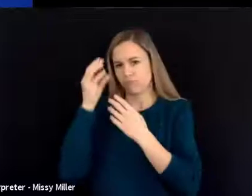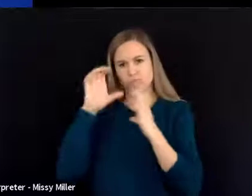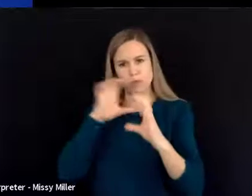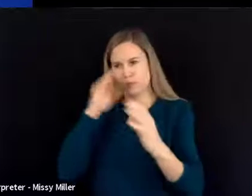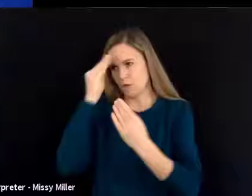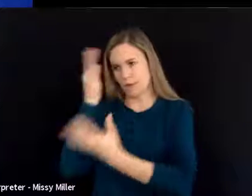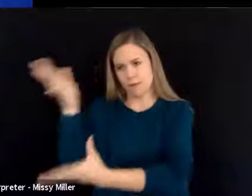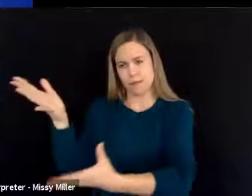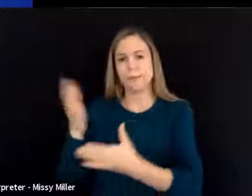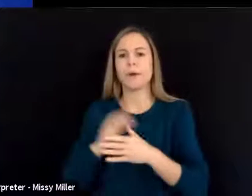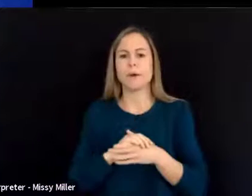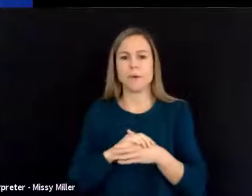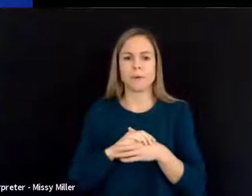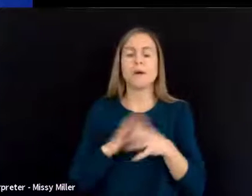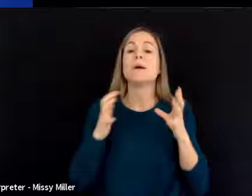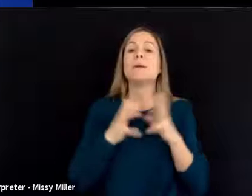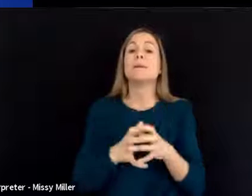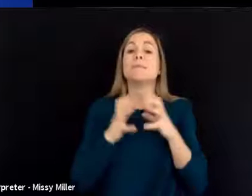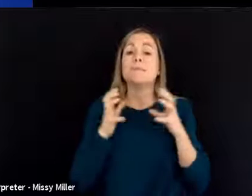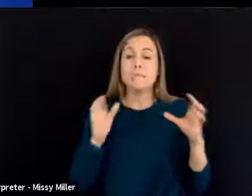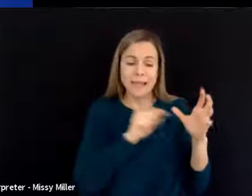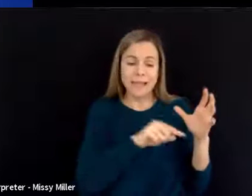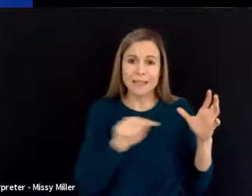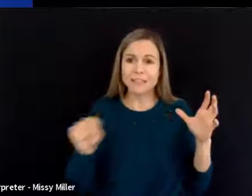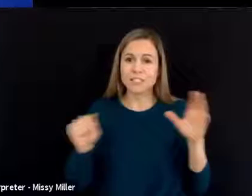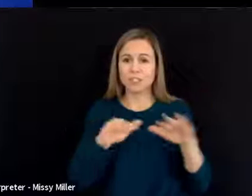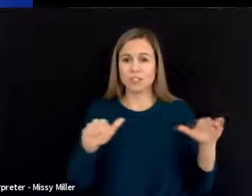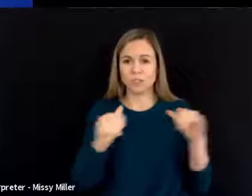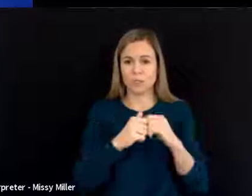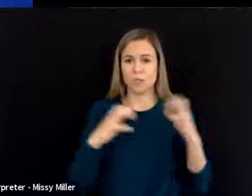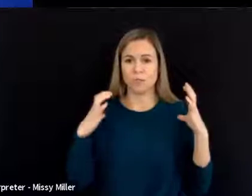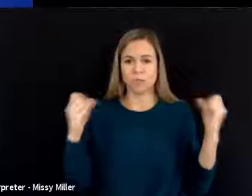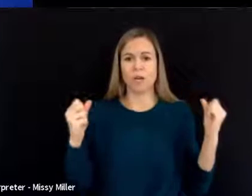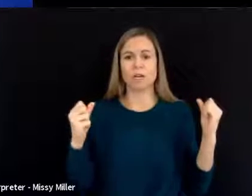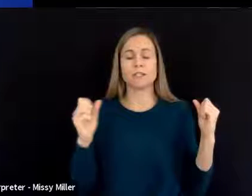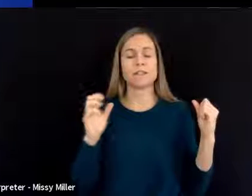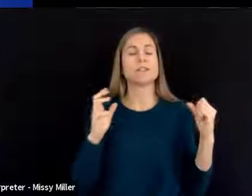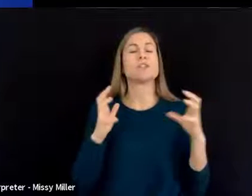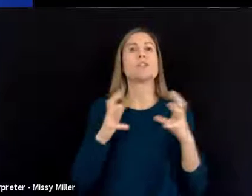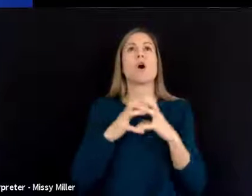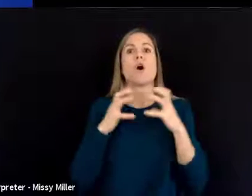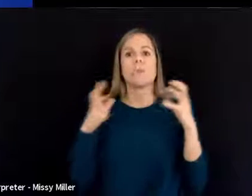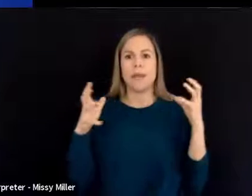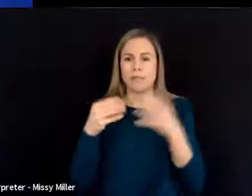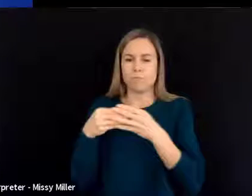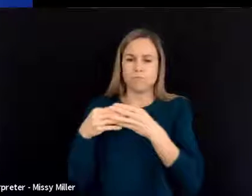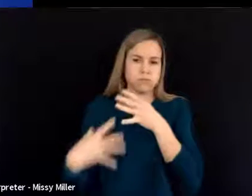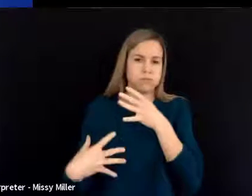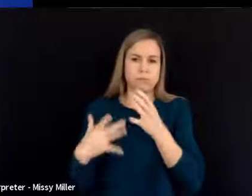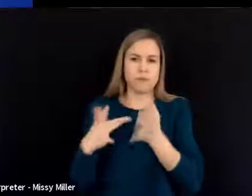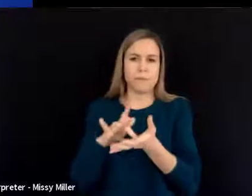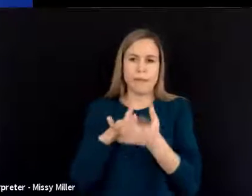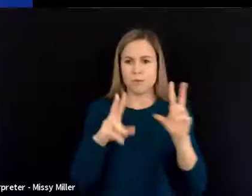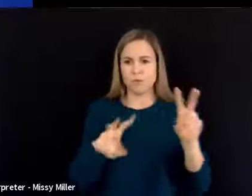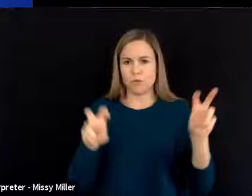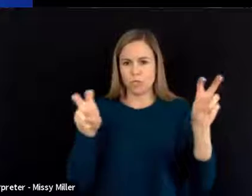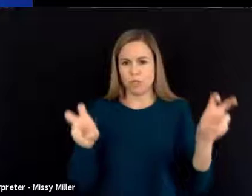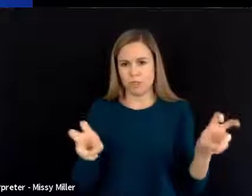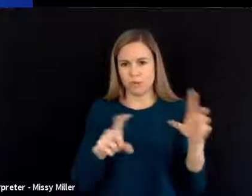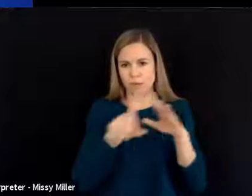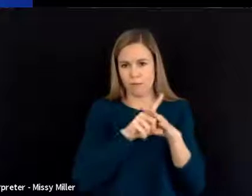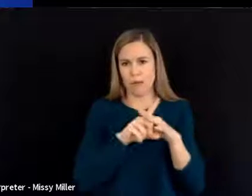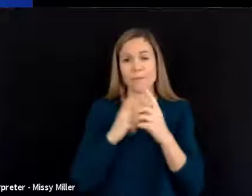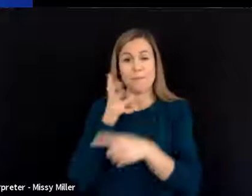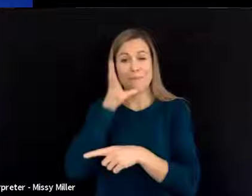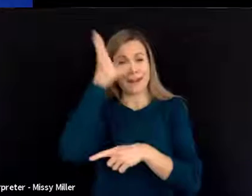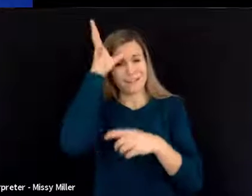mentioned, many kids with charge have so many medical issues that parents are generally exhausted, and